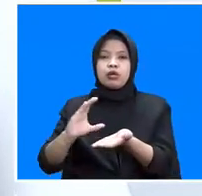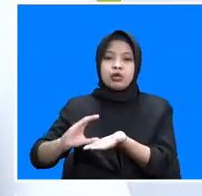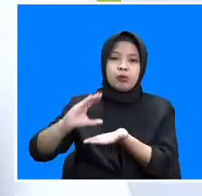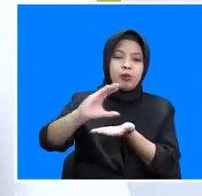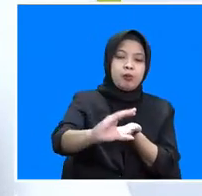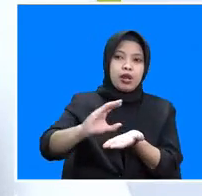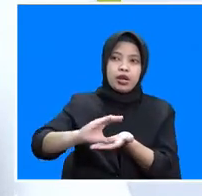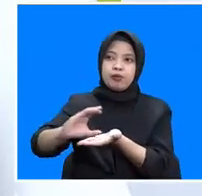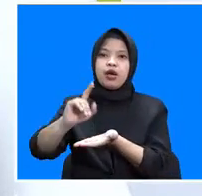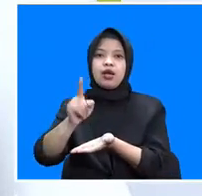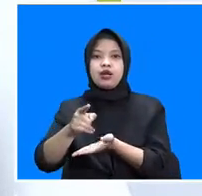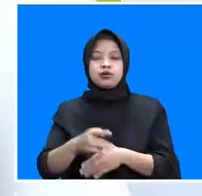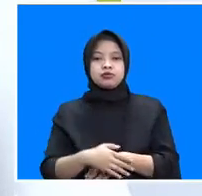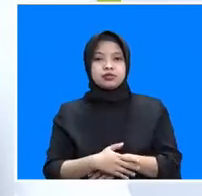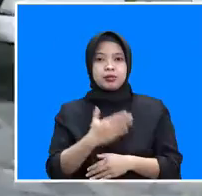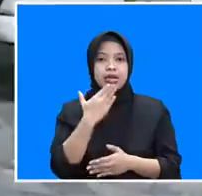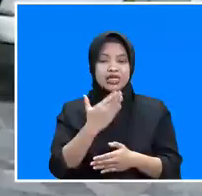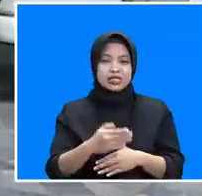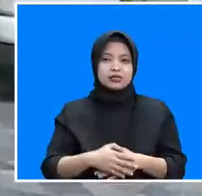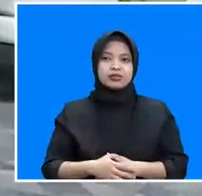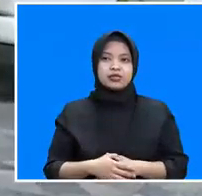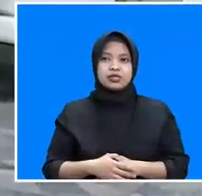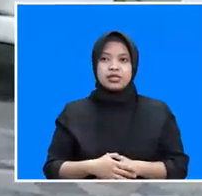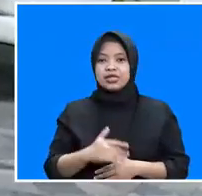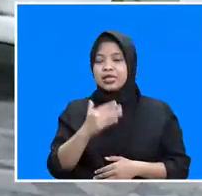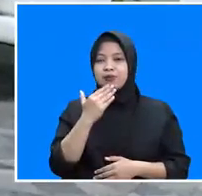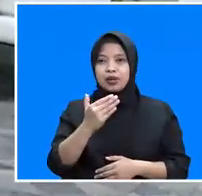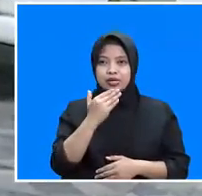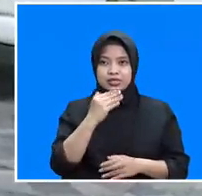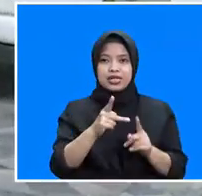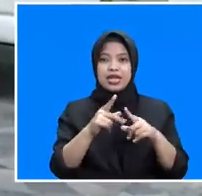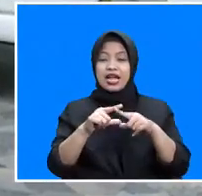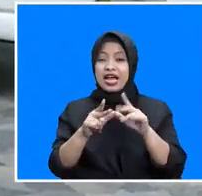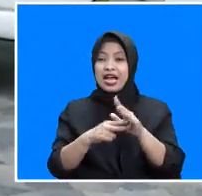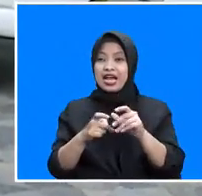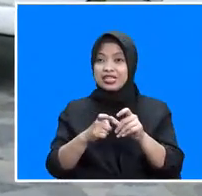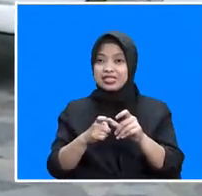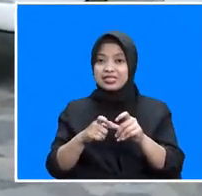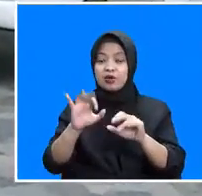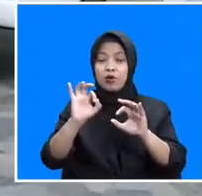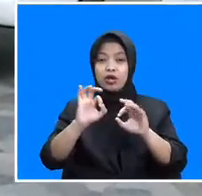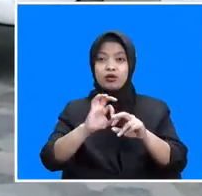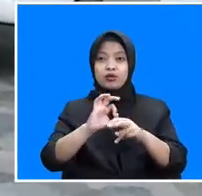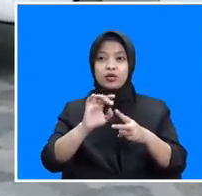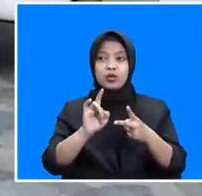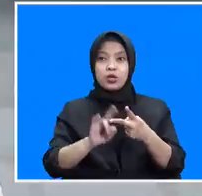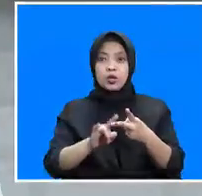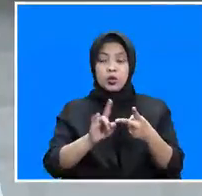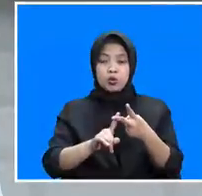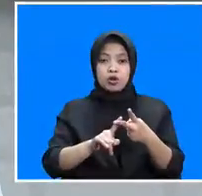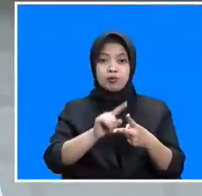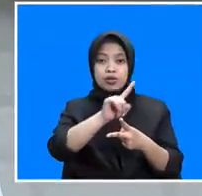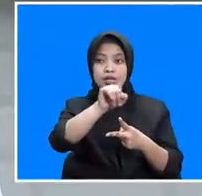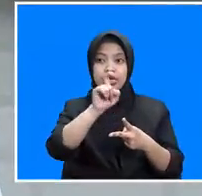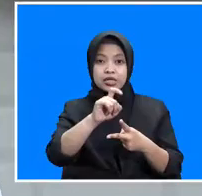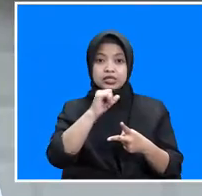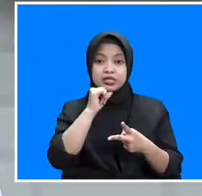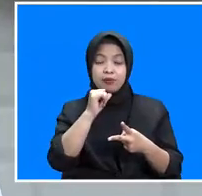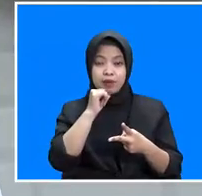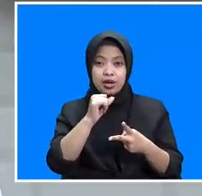there also. Thank you, Felix. Thank you so much, Mr. Han. And now we have another question